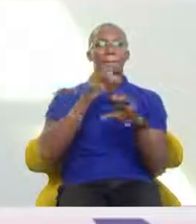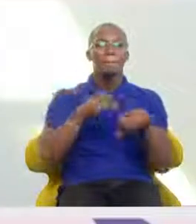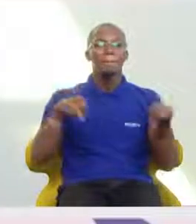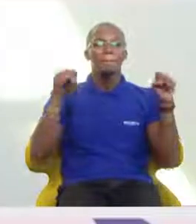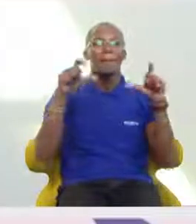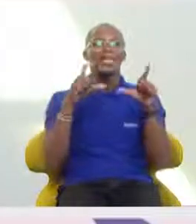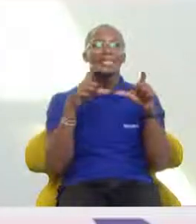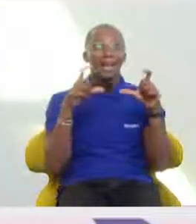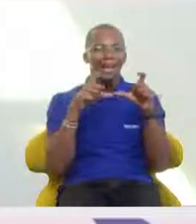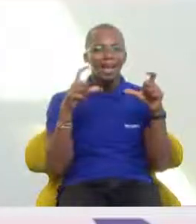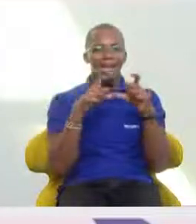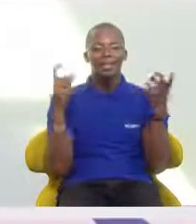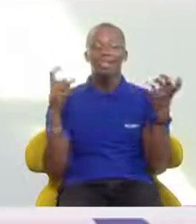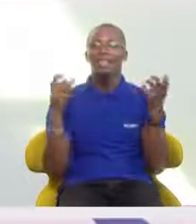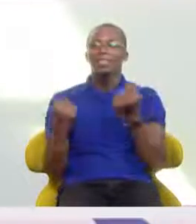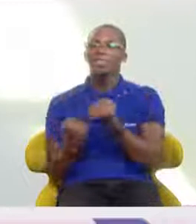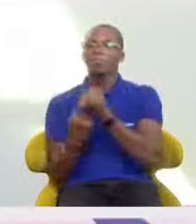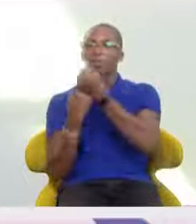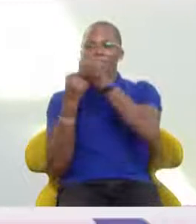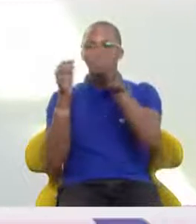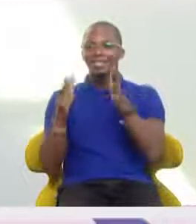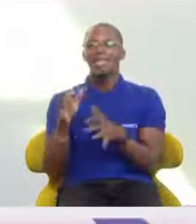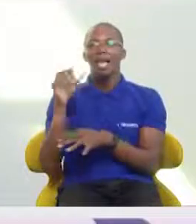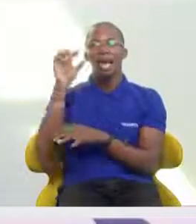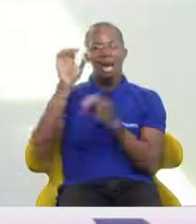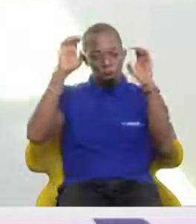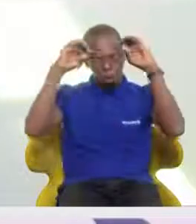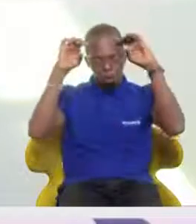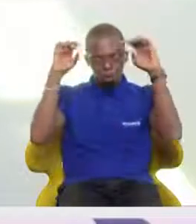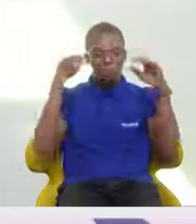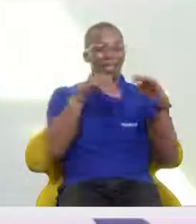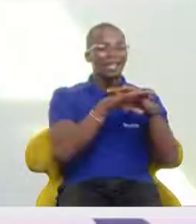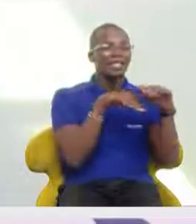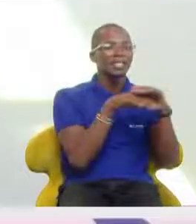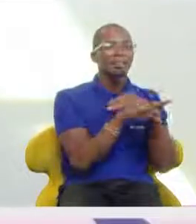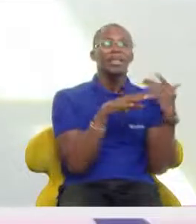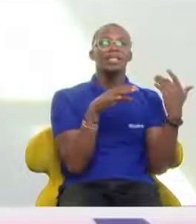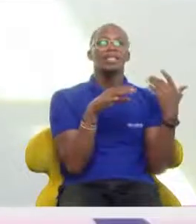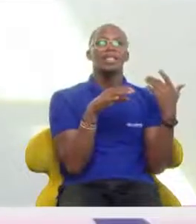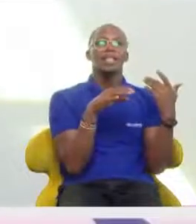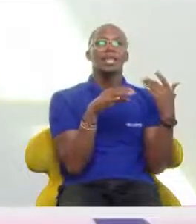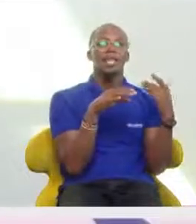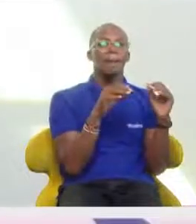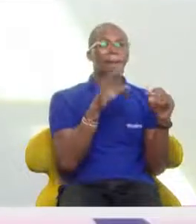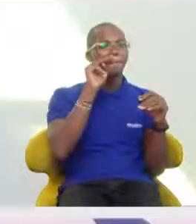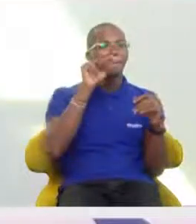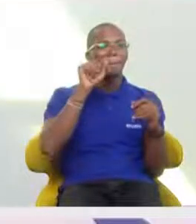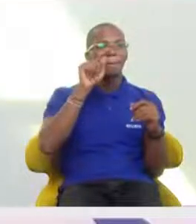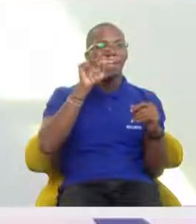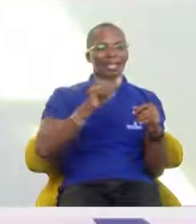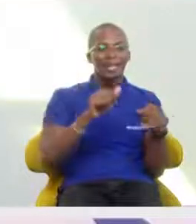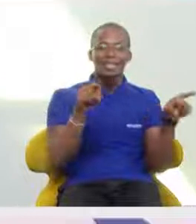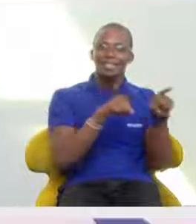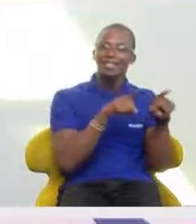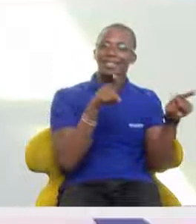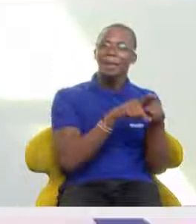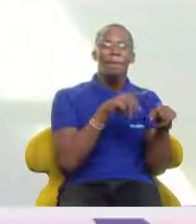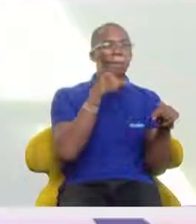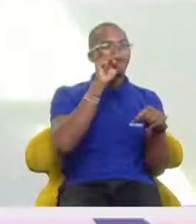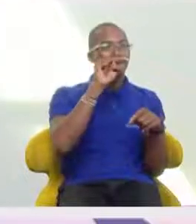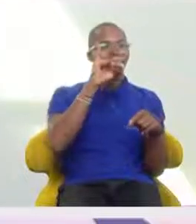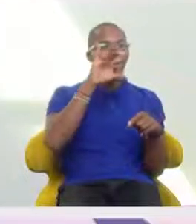you so that you can become accessibility champions in your own countries. This conversation may start here today, but